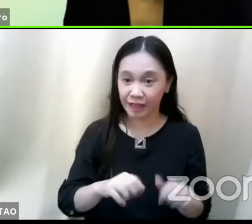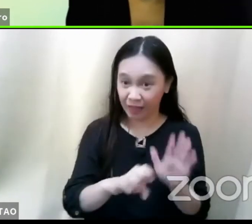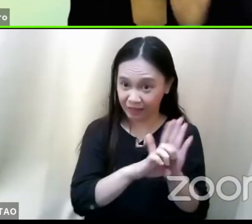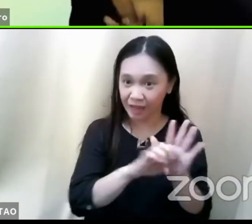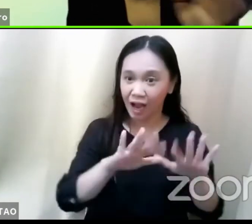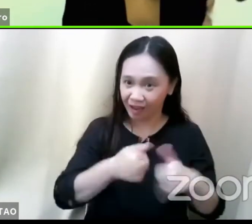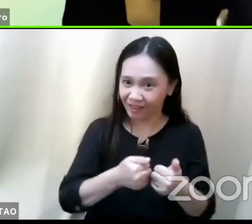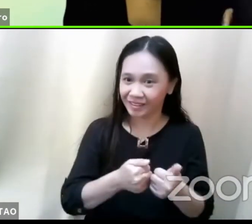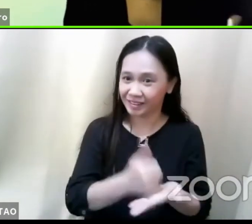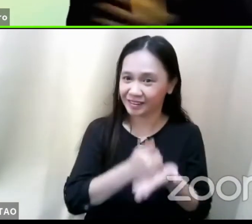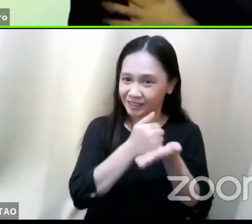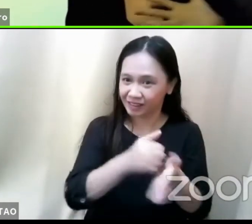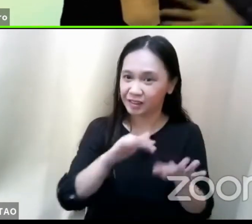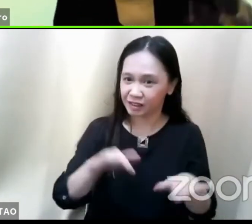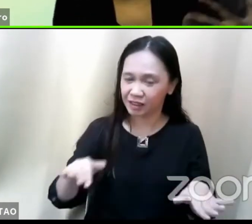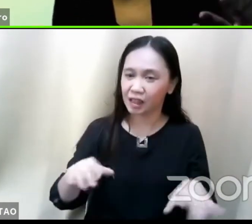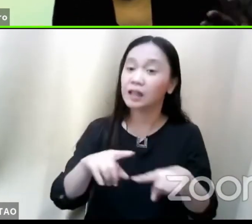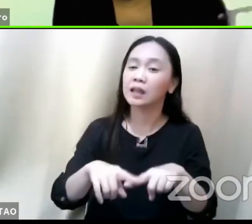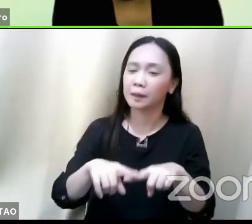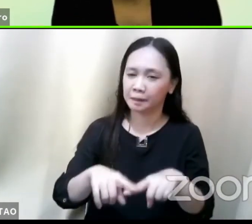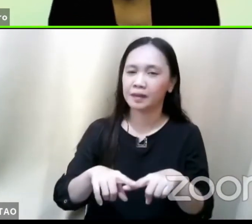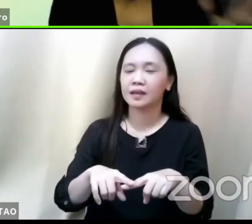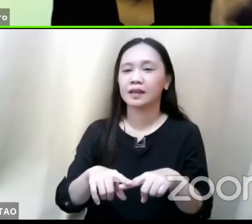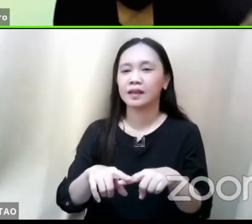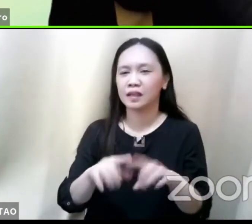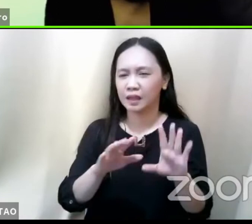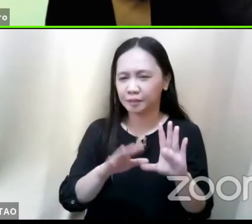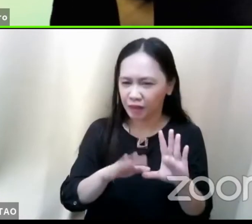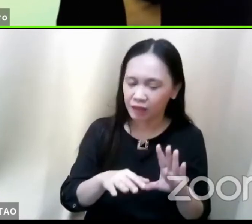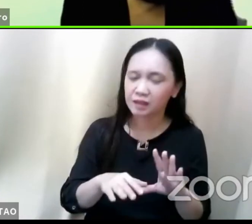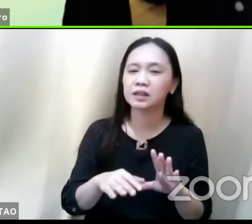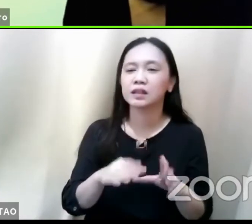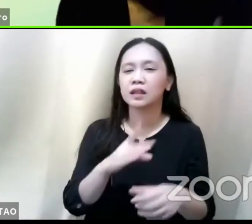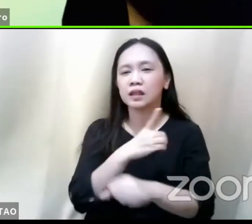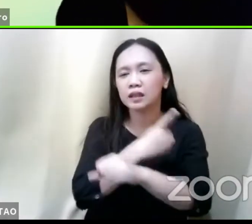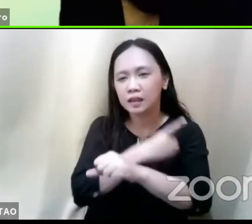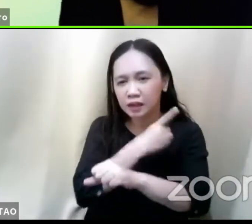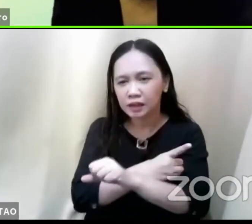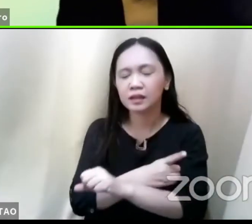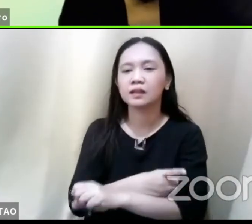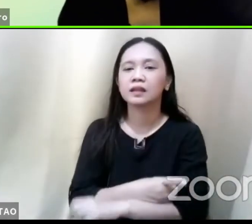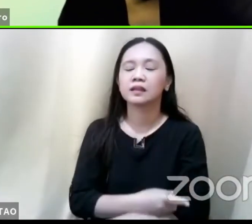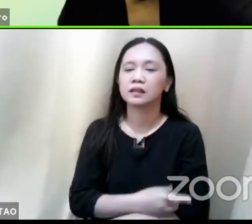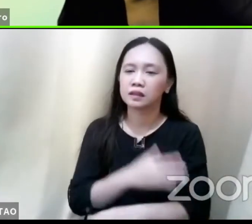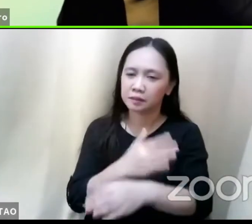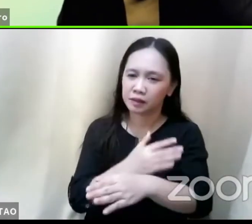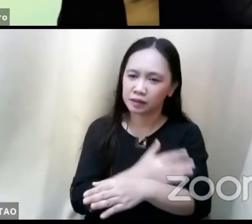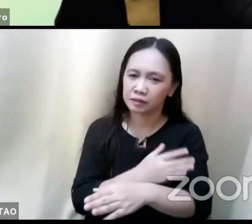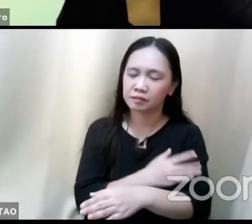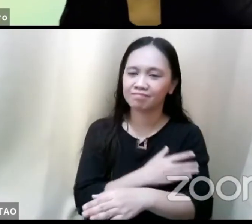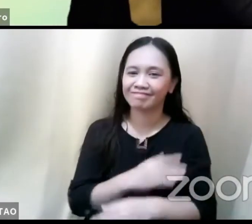help children depending on mobility po ba na impairment, developmental?